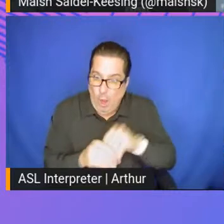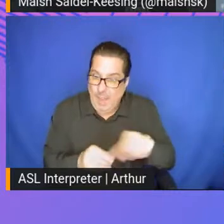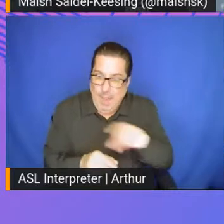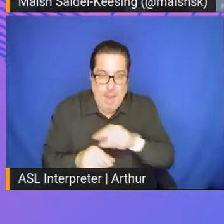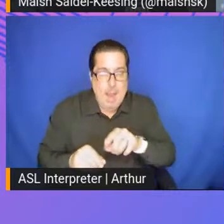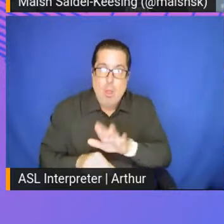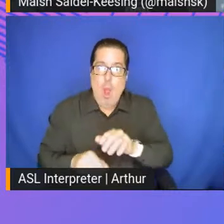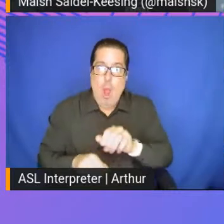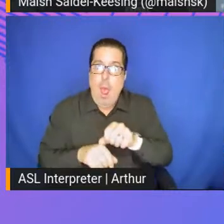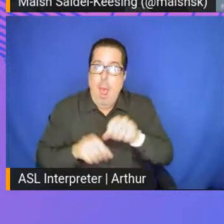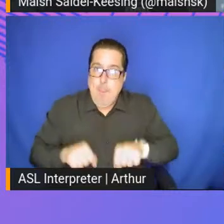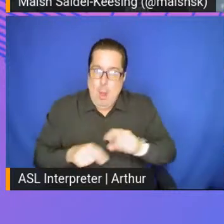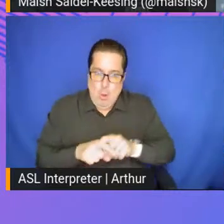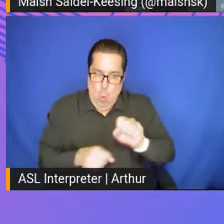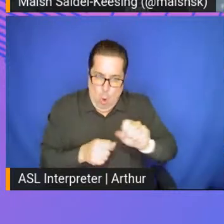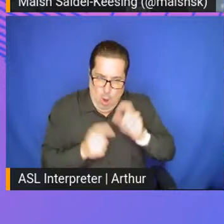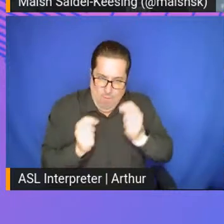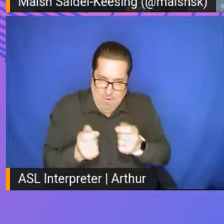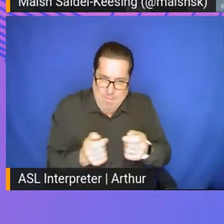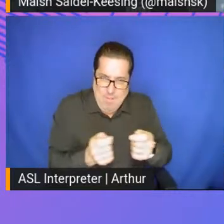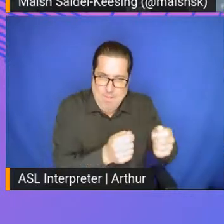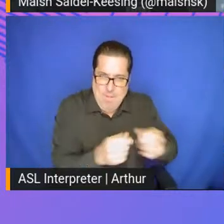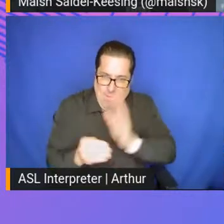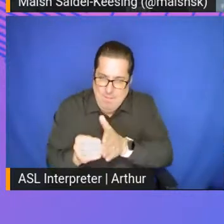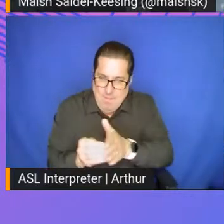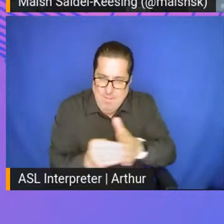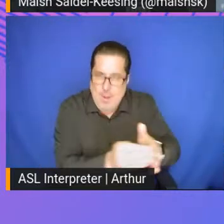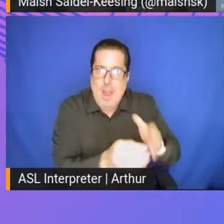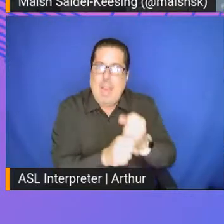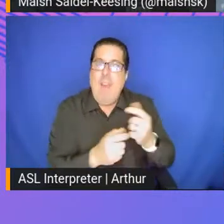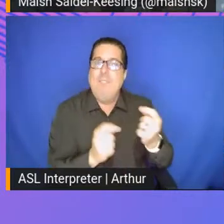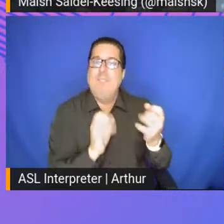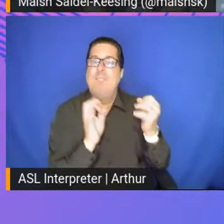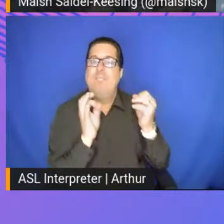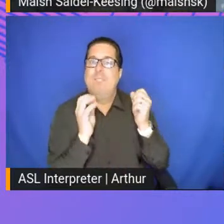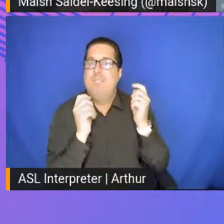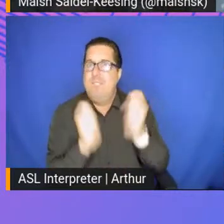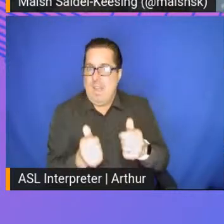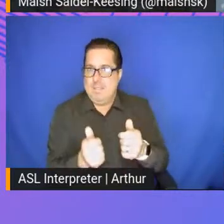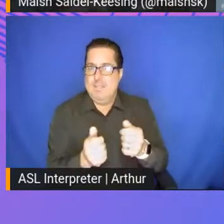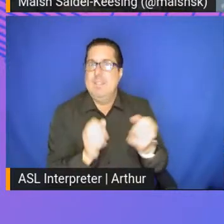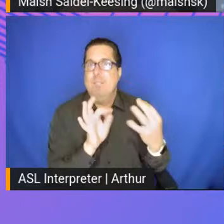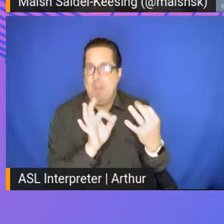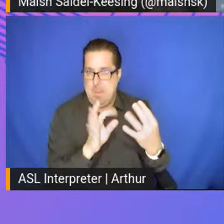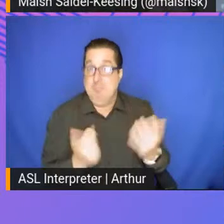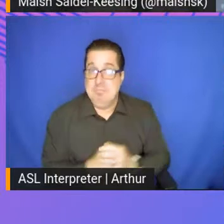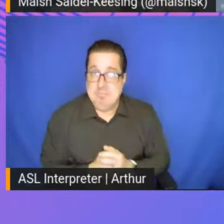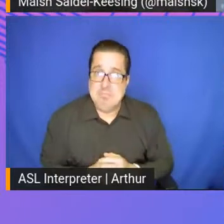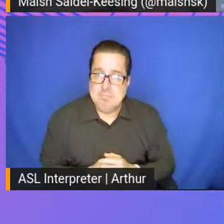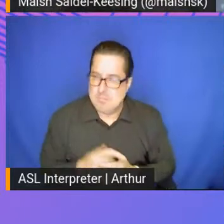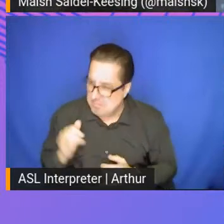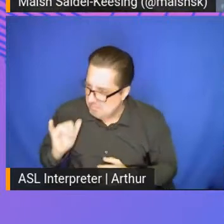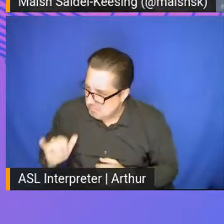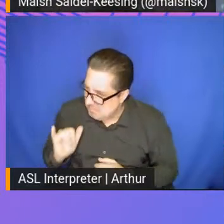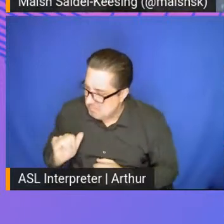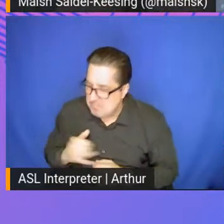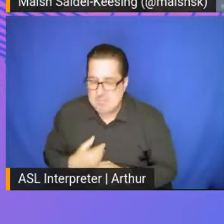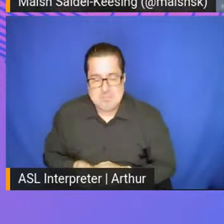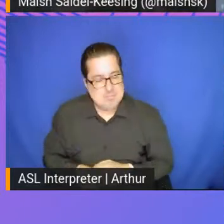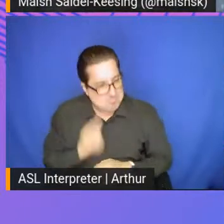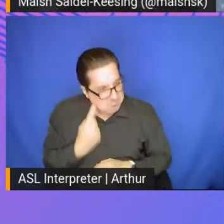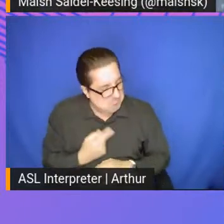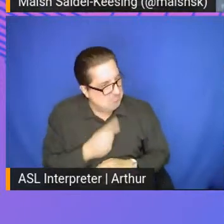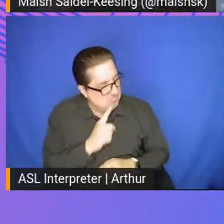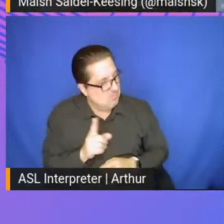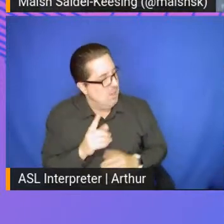work quickly and get fast feedback. So I'm going to let you catch your breath for a second in the meantime. But anyway, this is